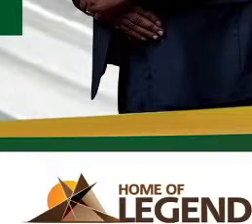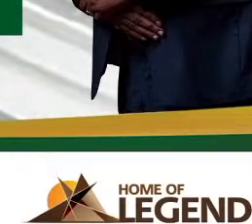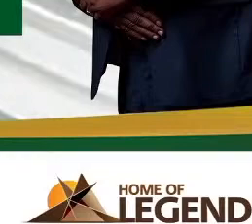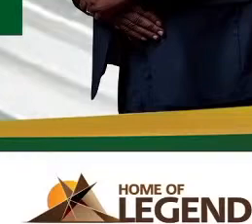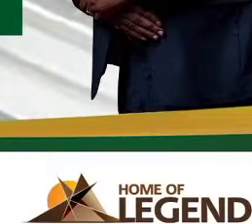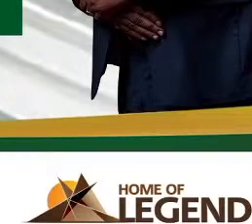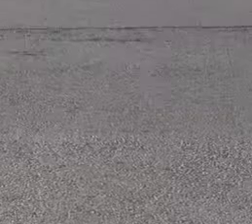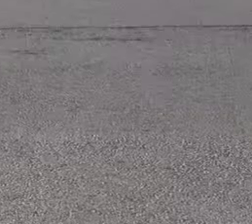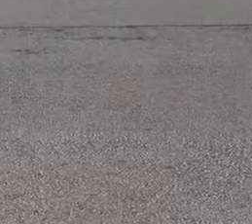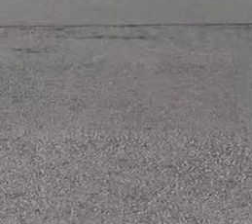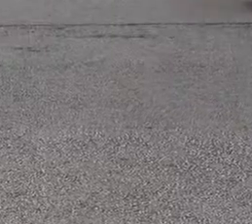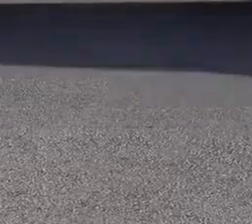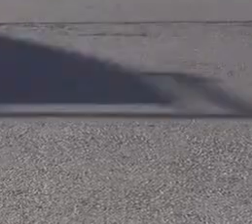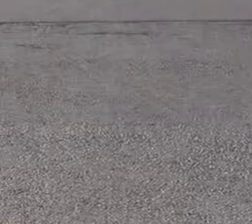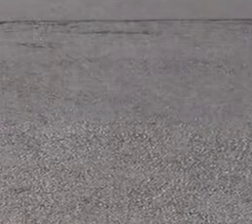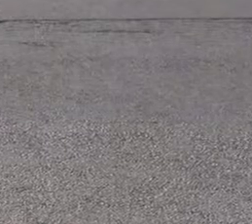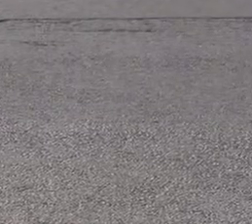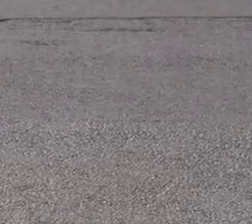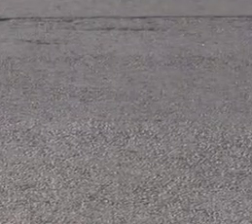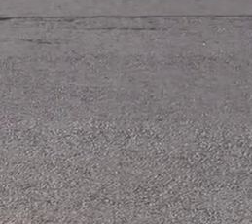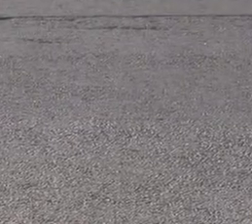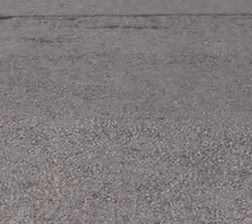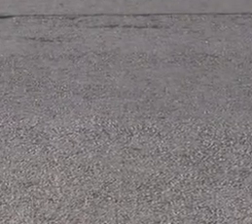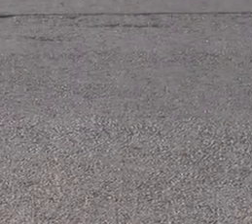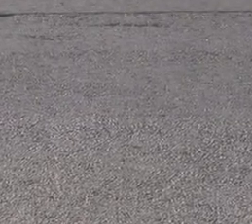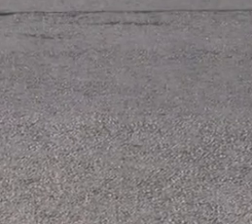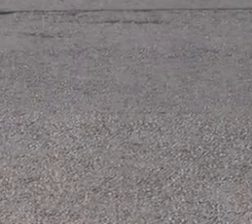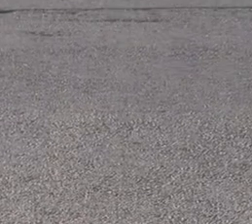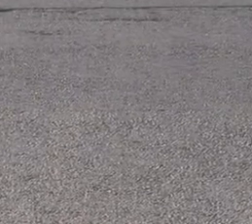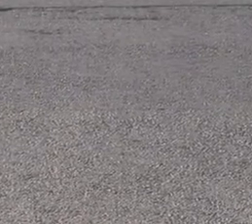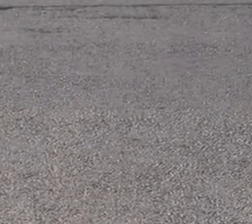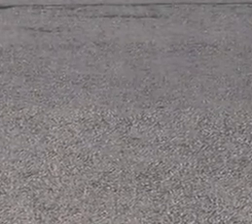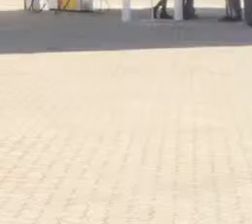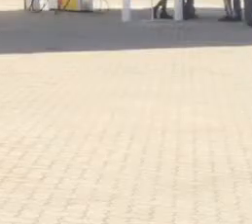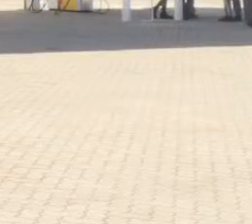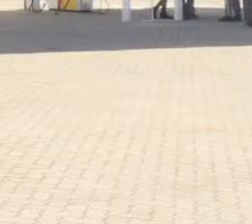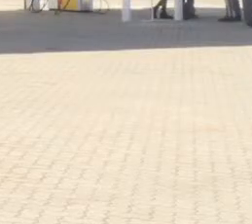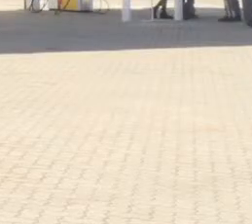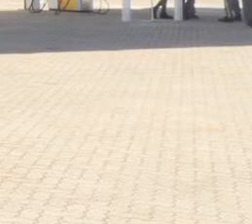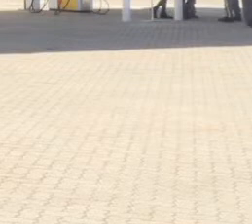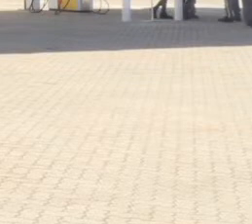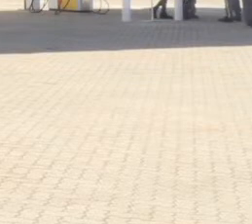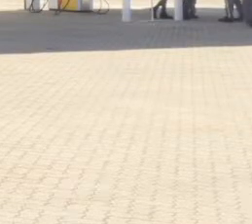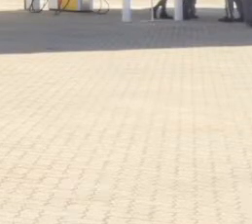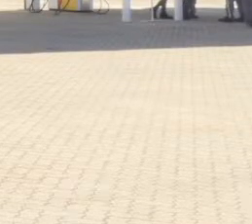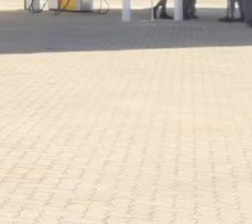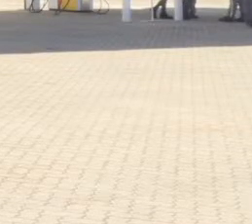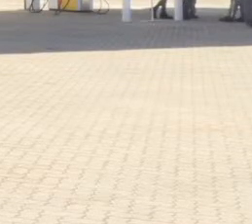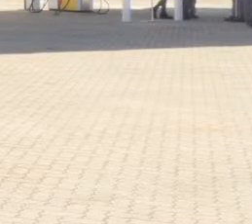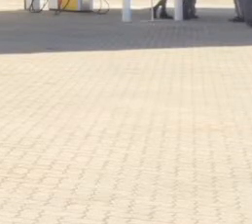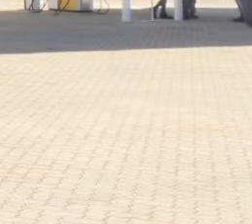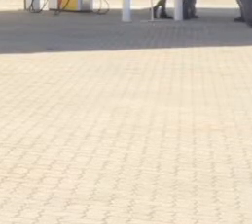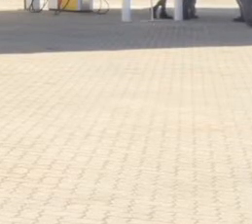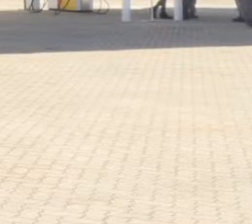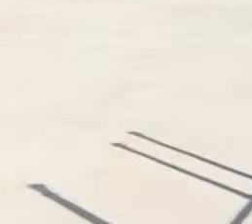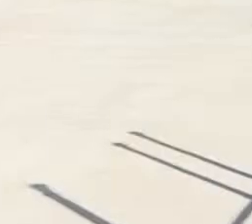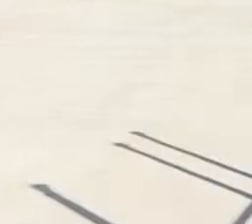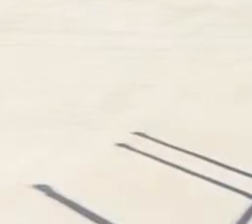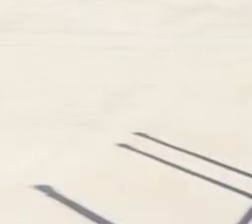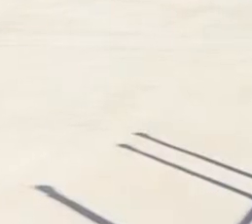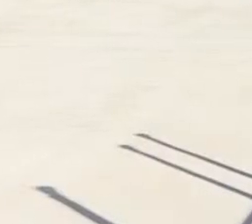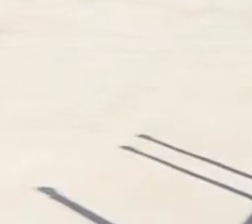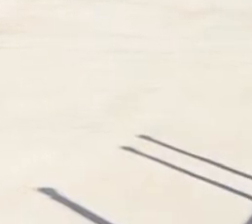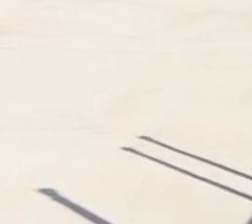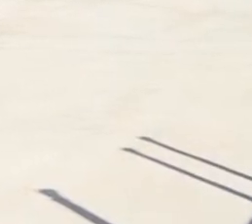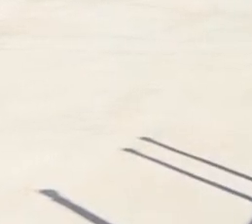i-corona, bekufaneleke ukuba inkulumbuso inkulumbaphathiswa iqale yaya kwi-police parade, nako